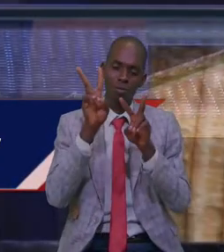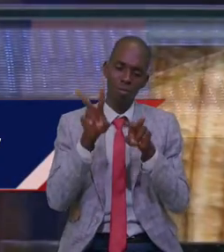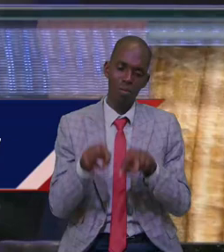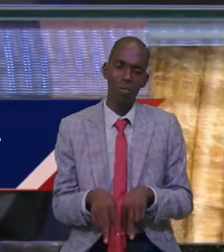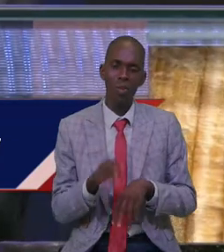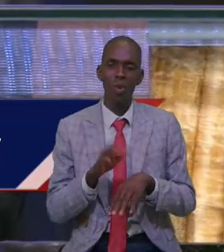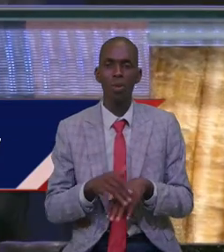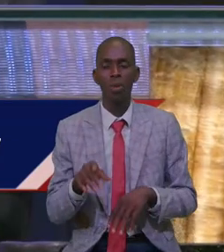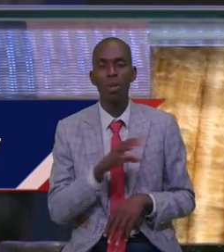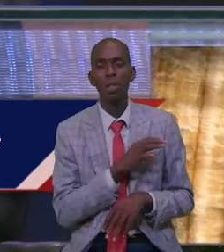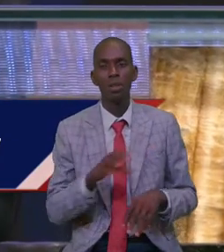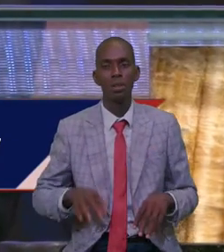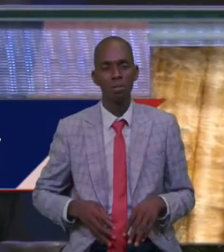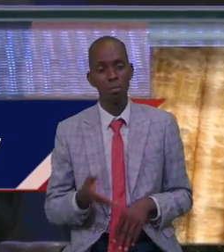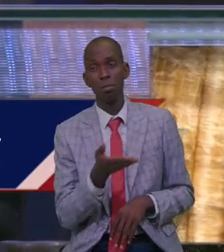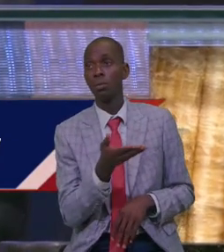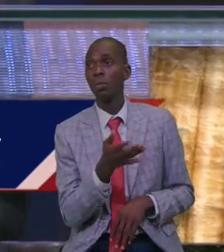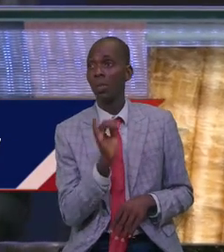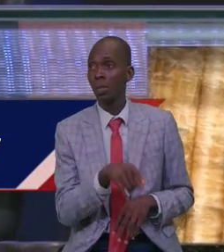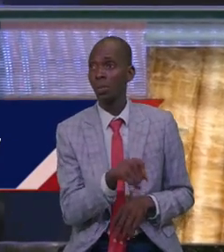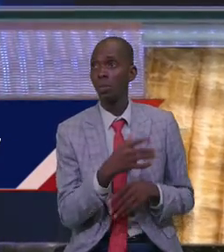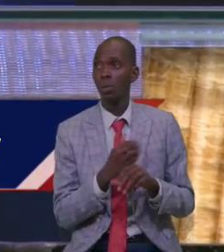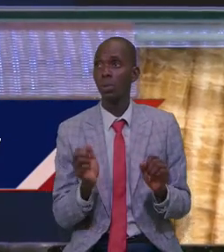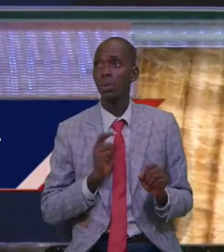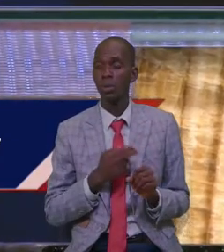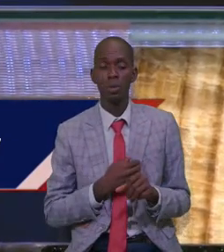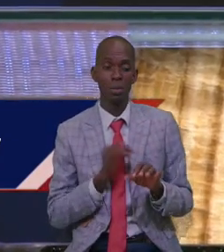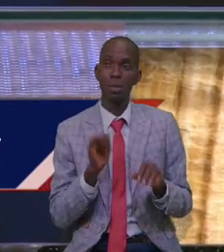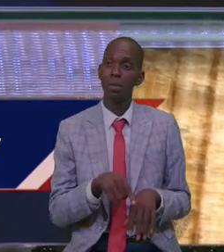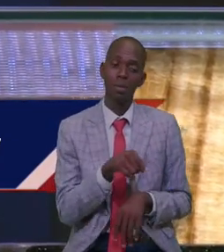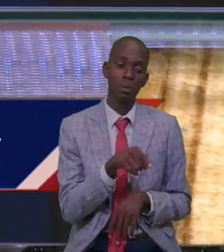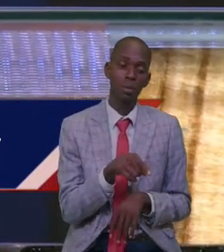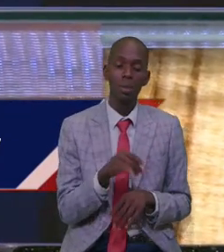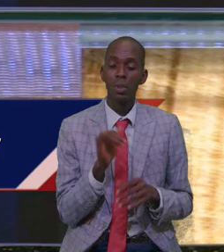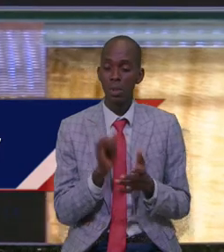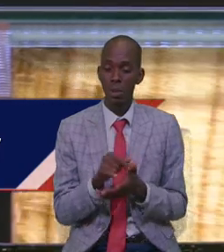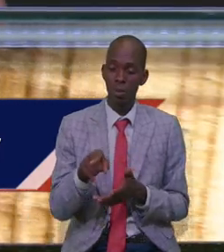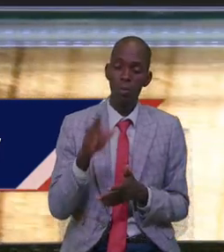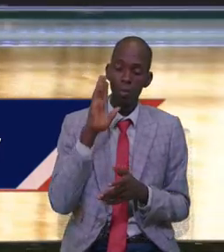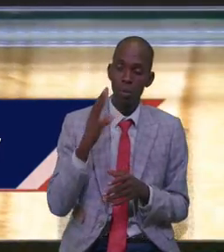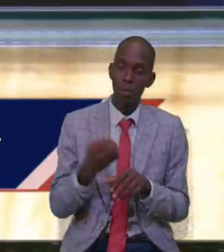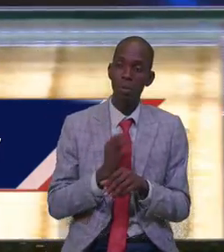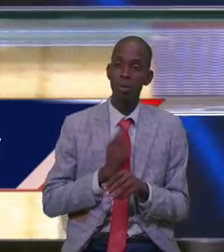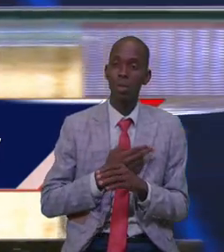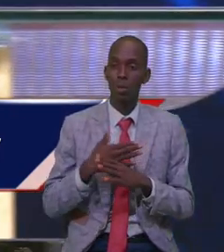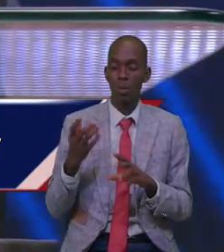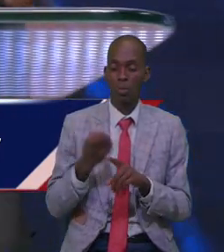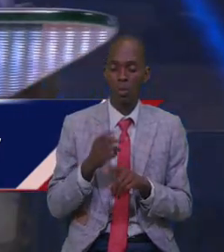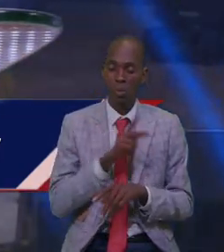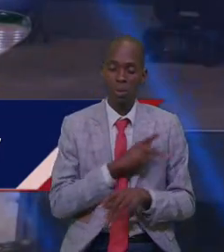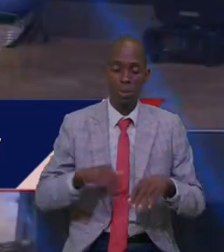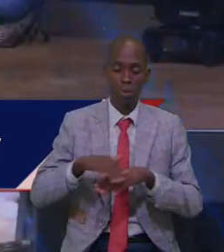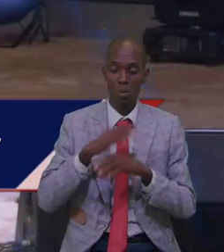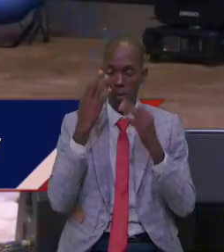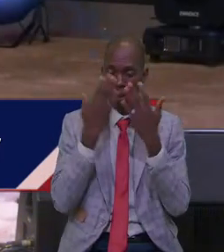on him. Is that the one that will save us? Is that the one that will take us away from the kingdom of darkness and